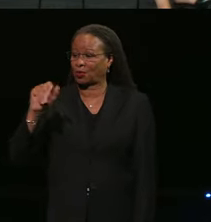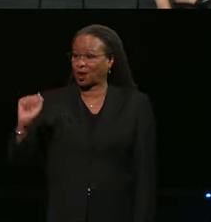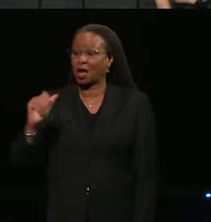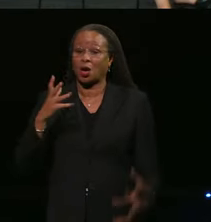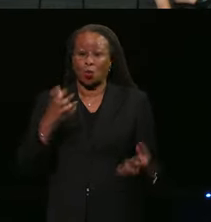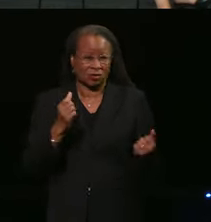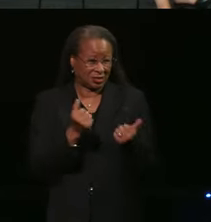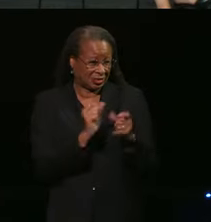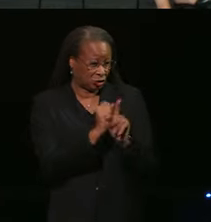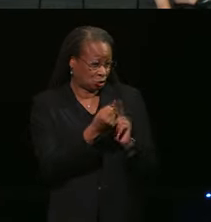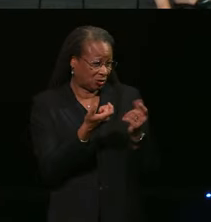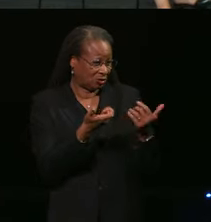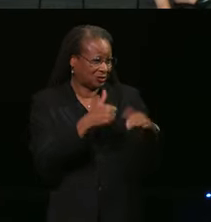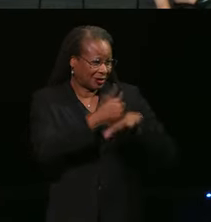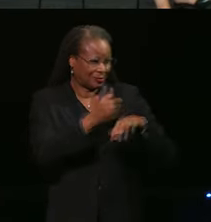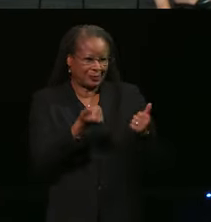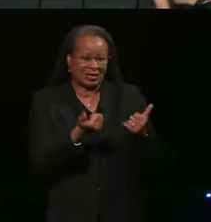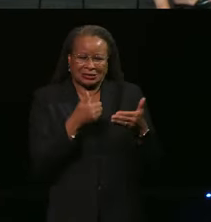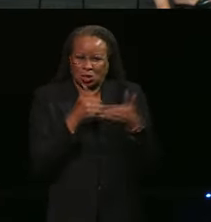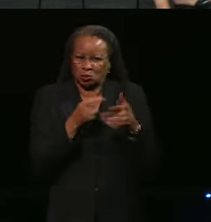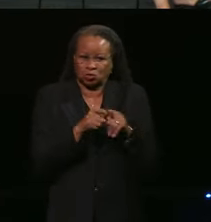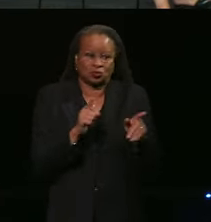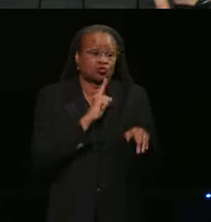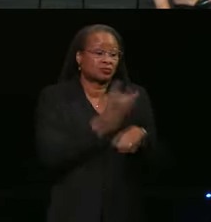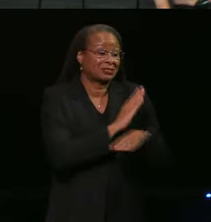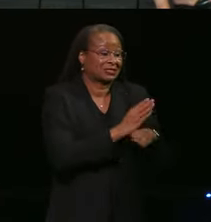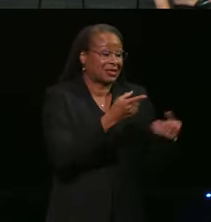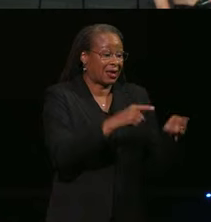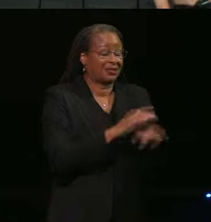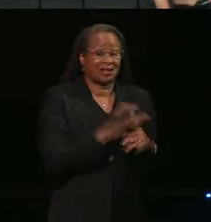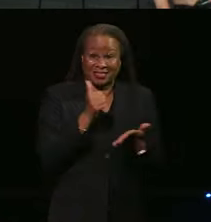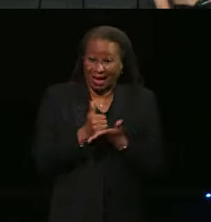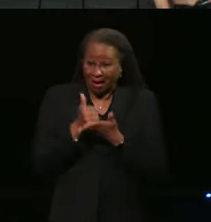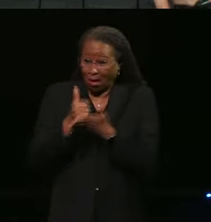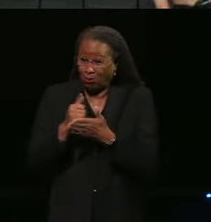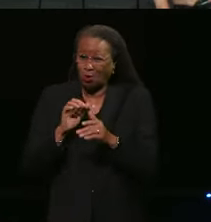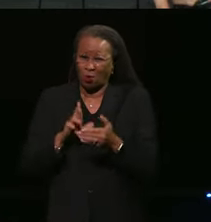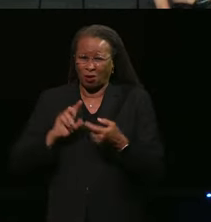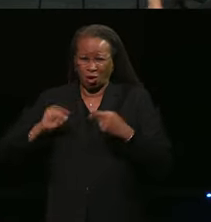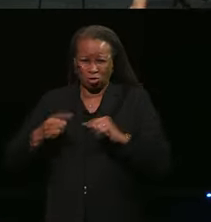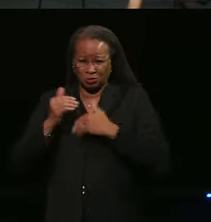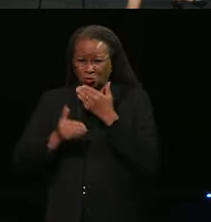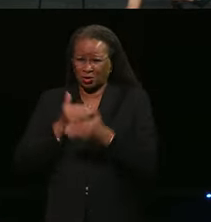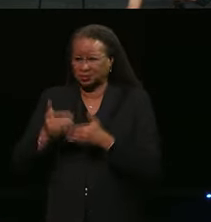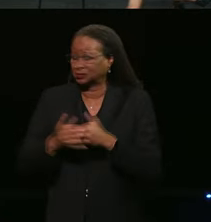the real thing as possible. Was this a help or a hindrance? Because it's...